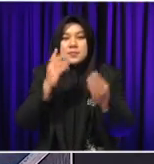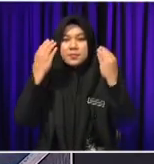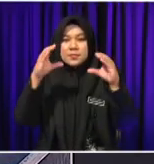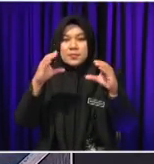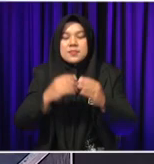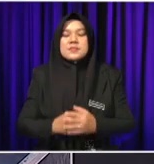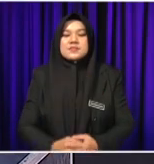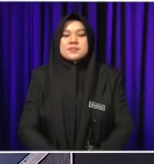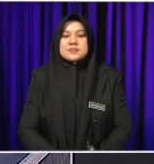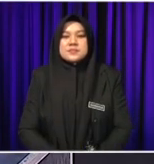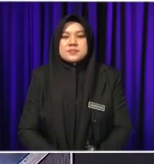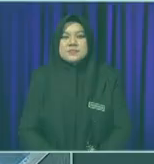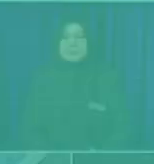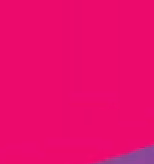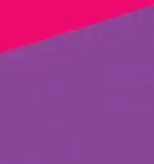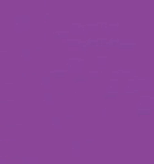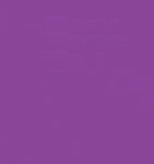teacher's profile.